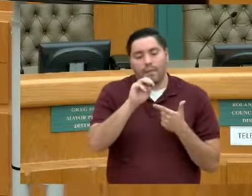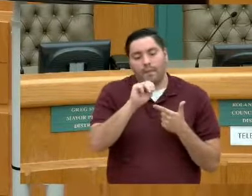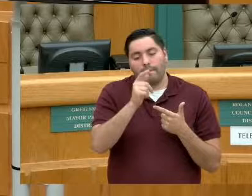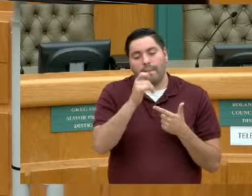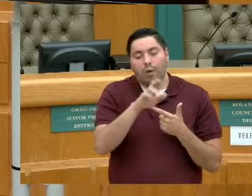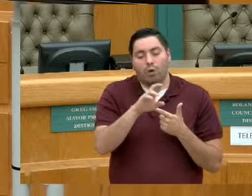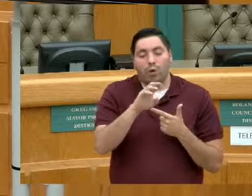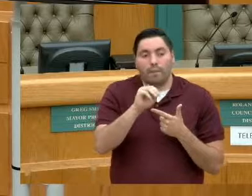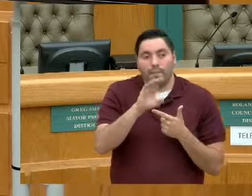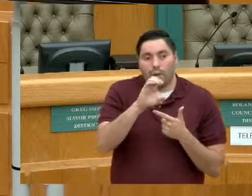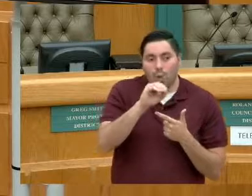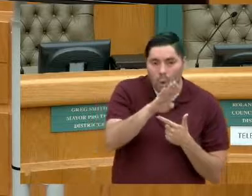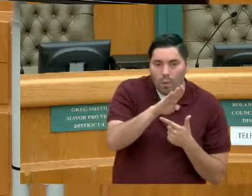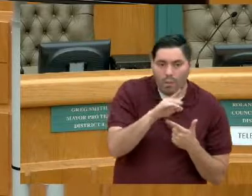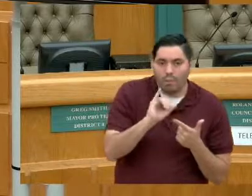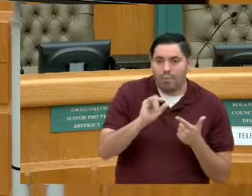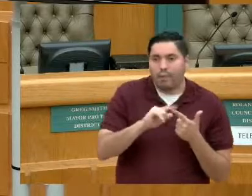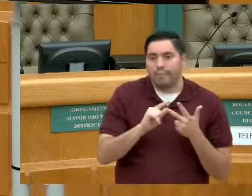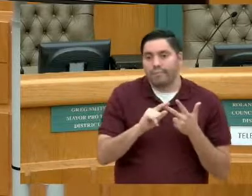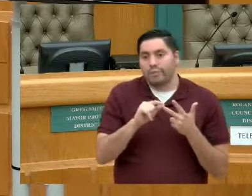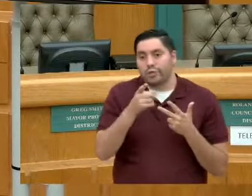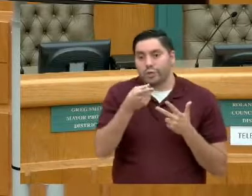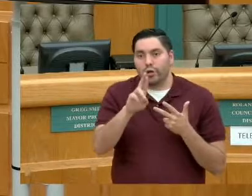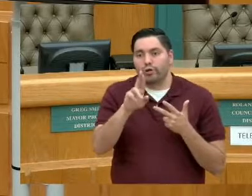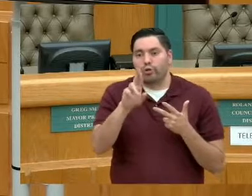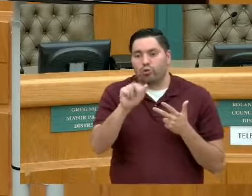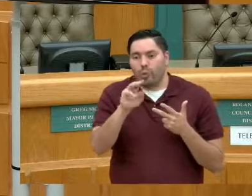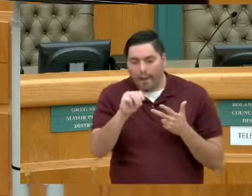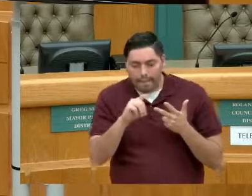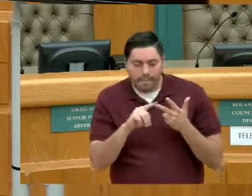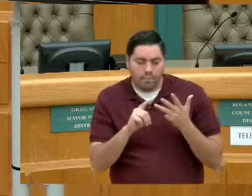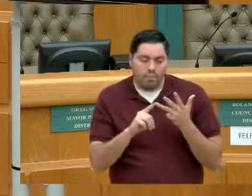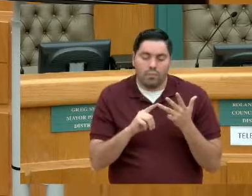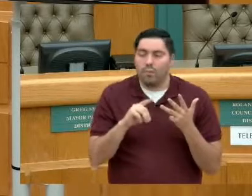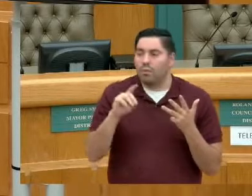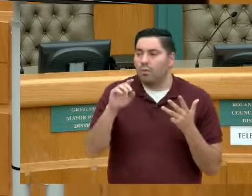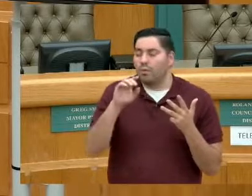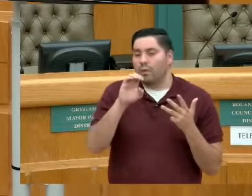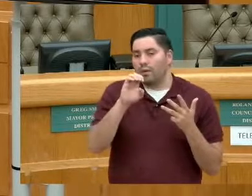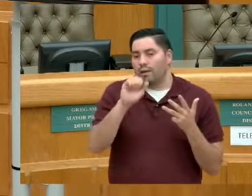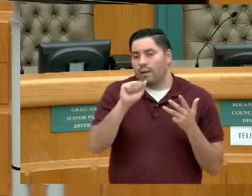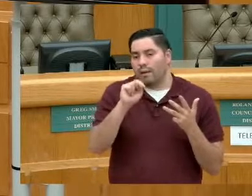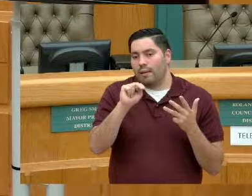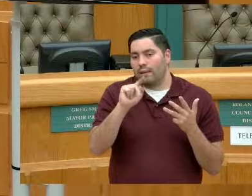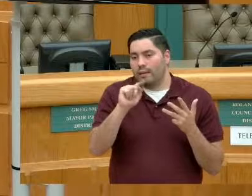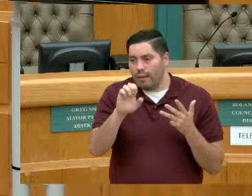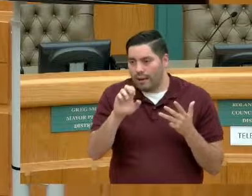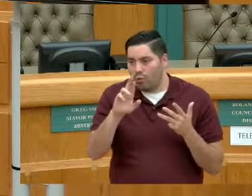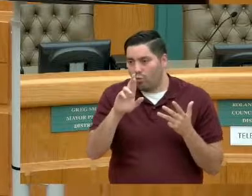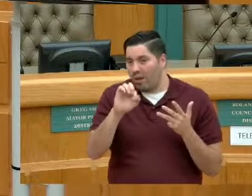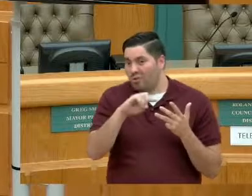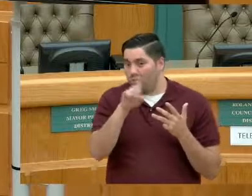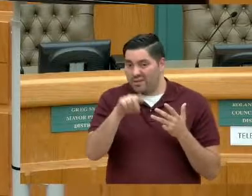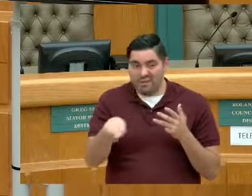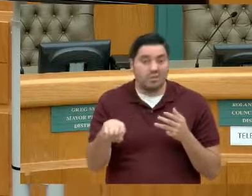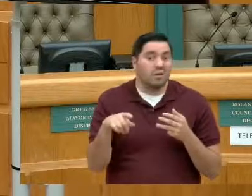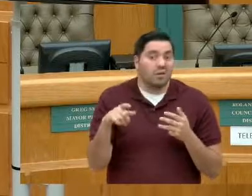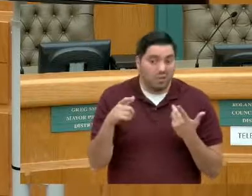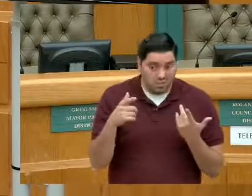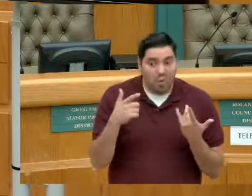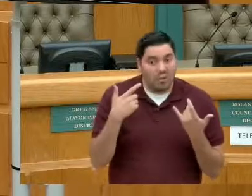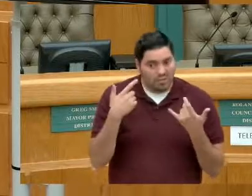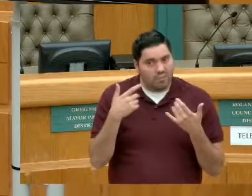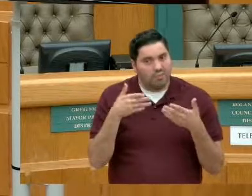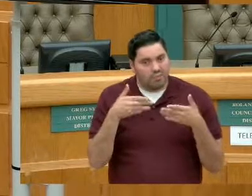officials, that would be Dr. Ram and Annette Rodriguez, collaborate on safe standards. So let's cross that